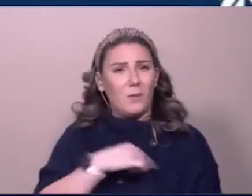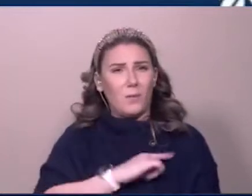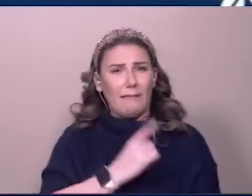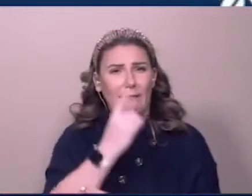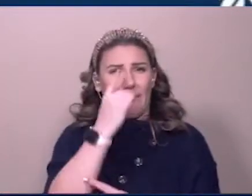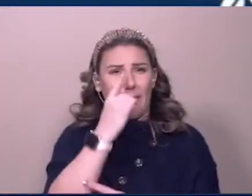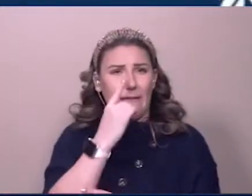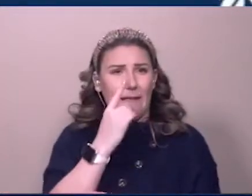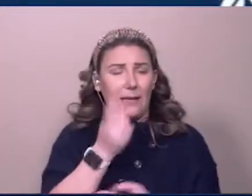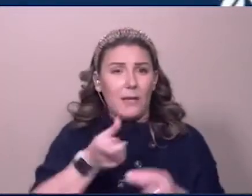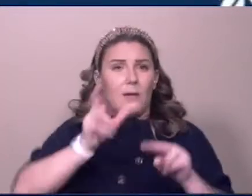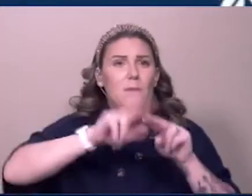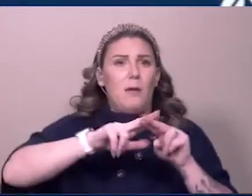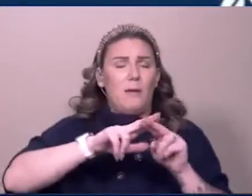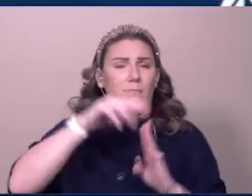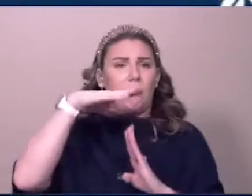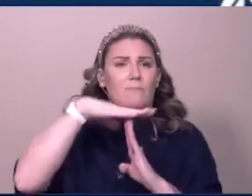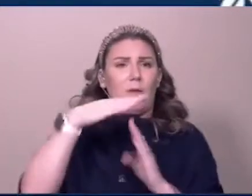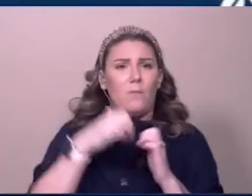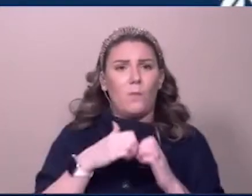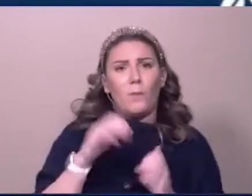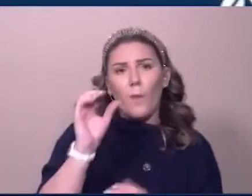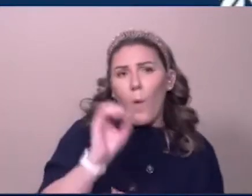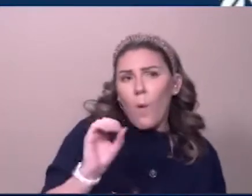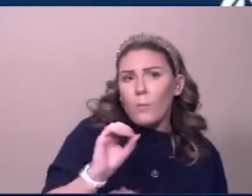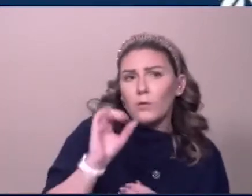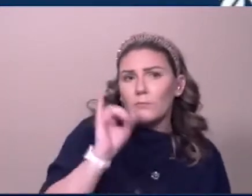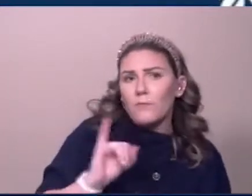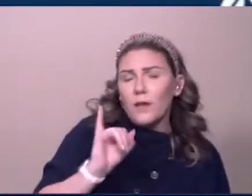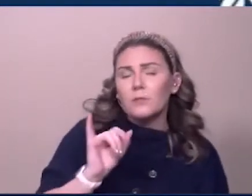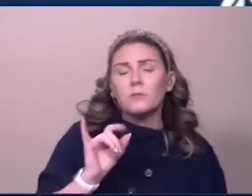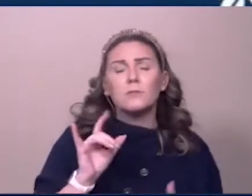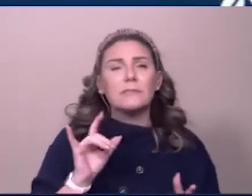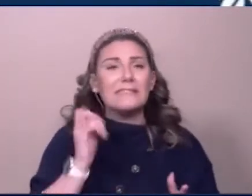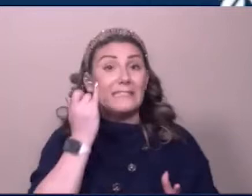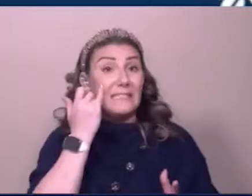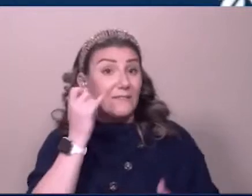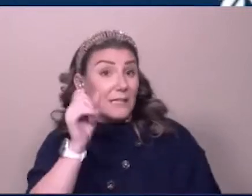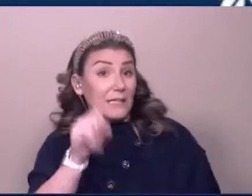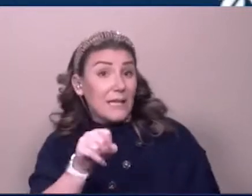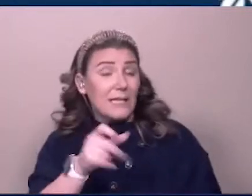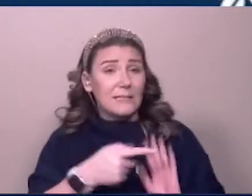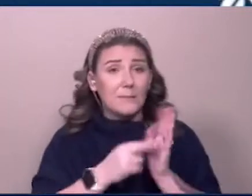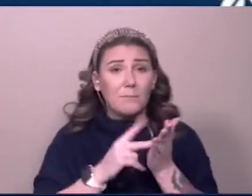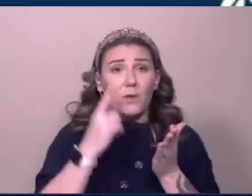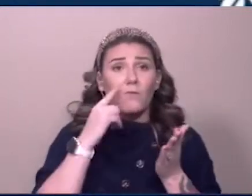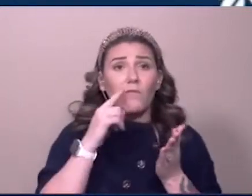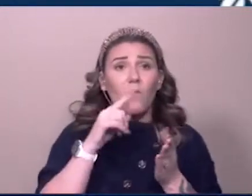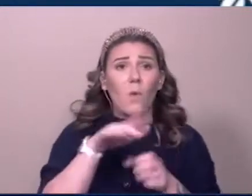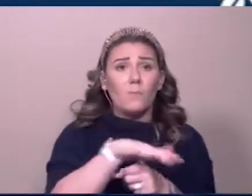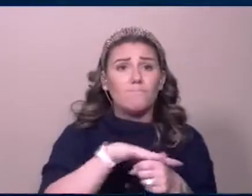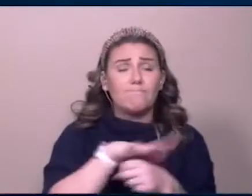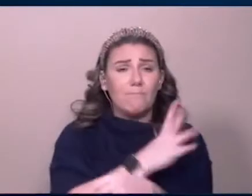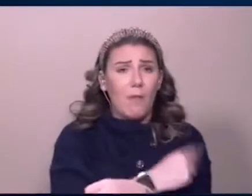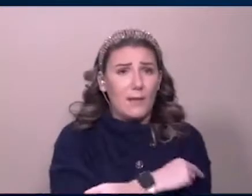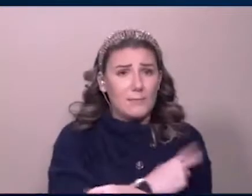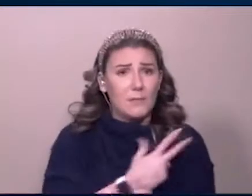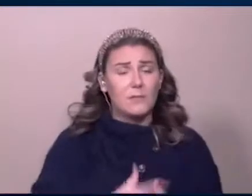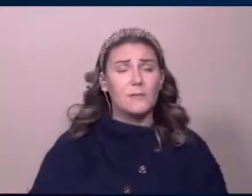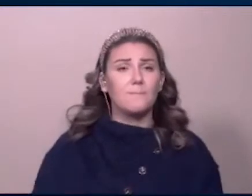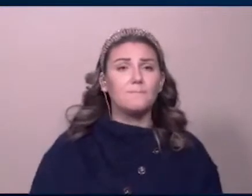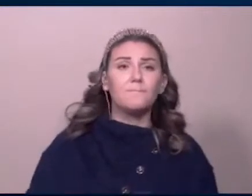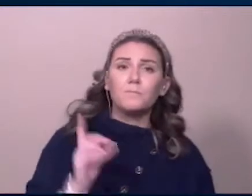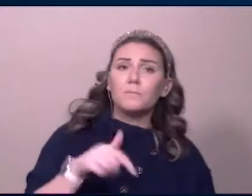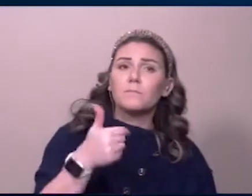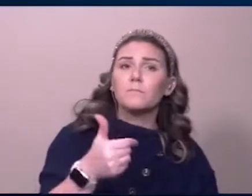the peak of Omicron infections? And if so, what will that mean for area hospitals? All right, Dr.